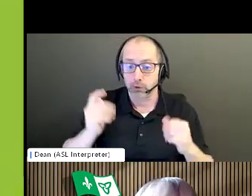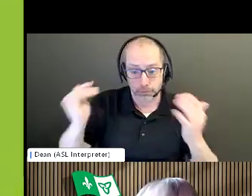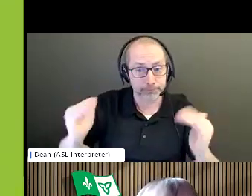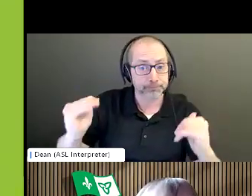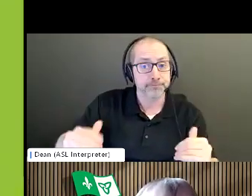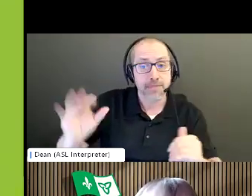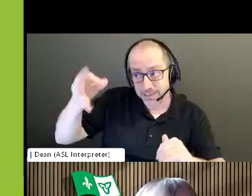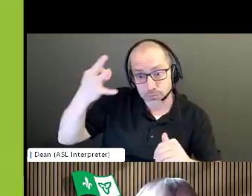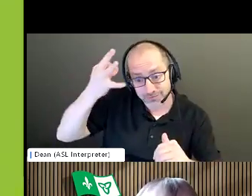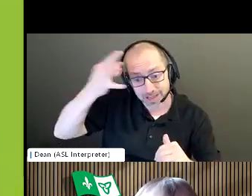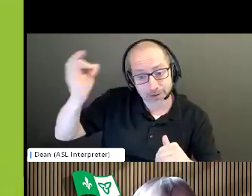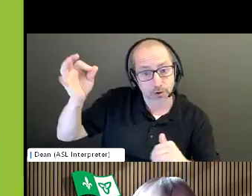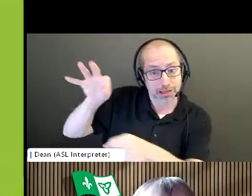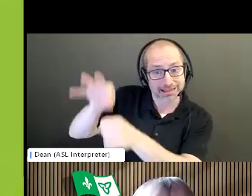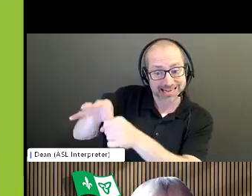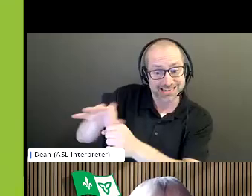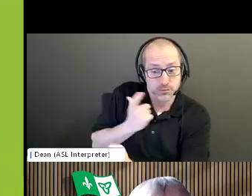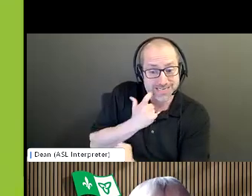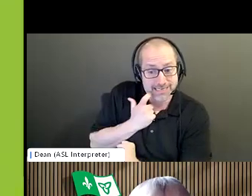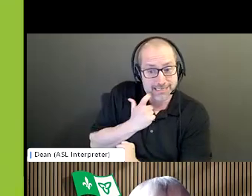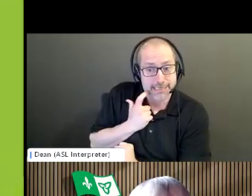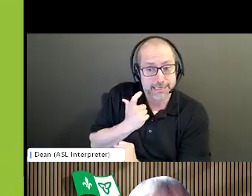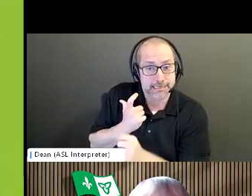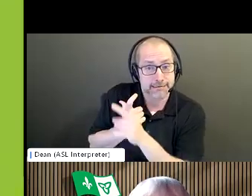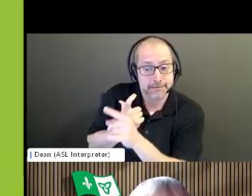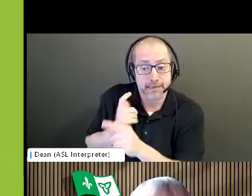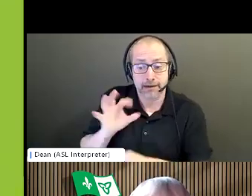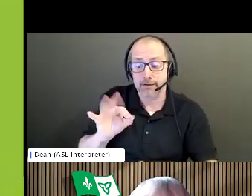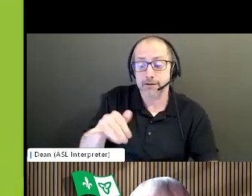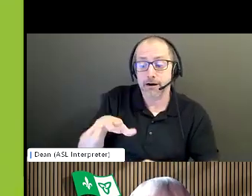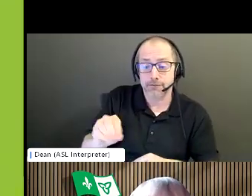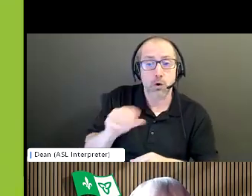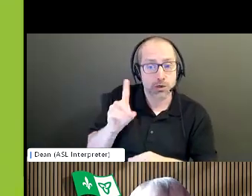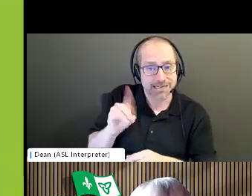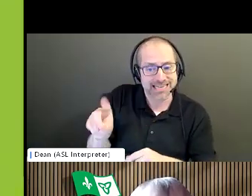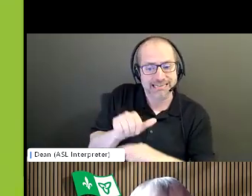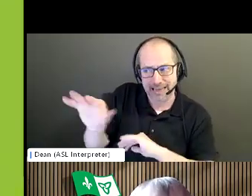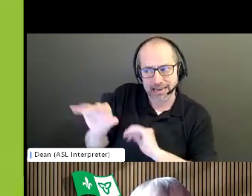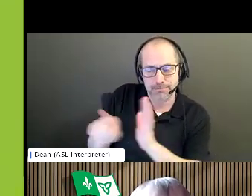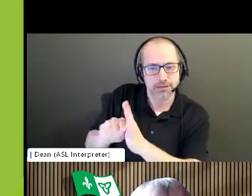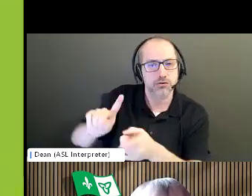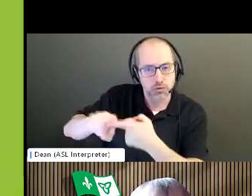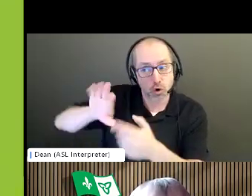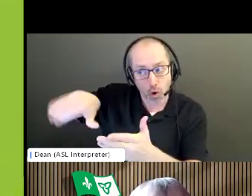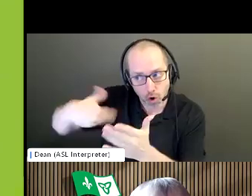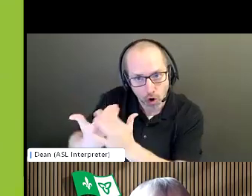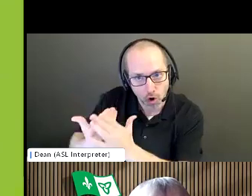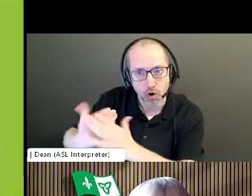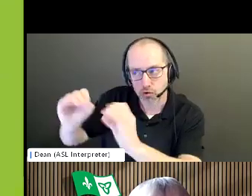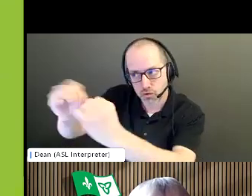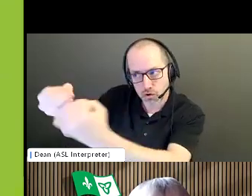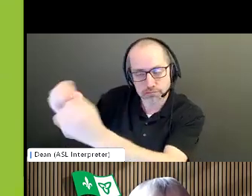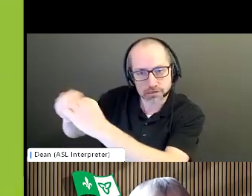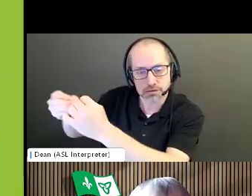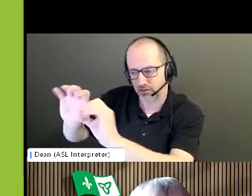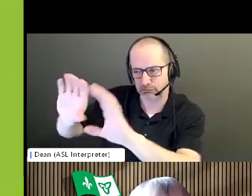election recently held, FAFO sent this message to all candidates. Elder abuse is a